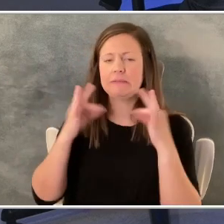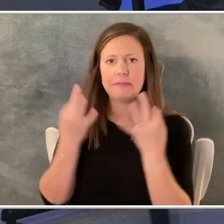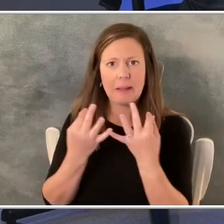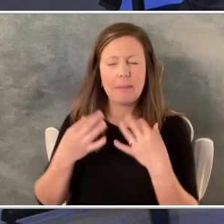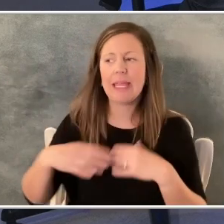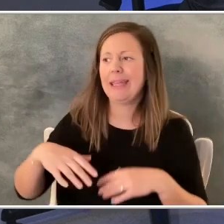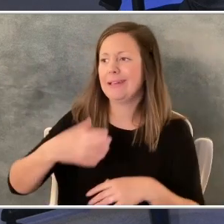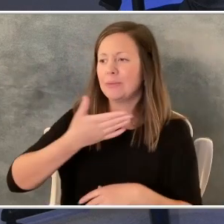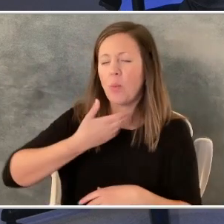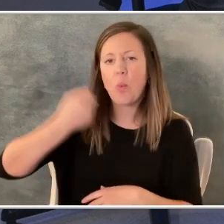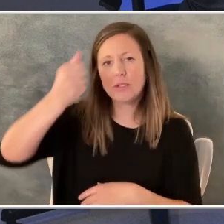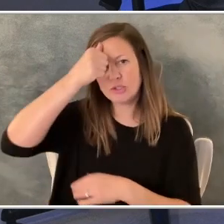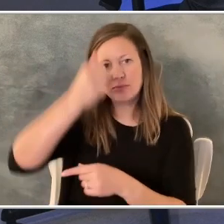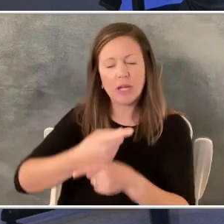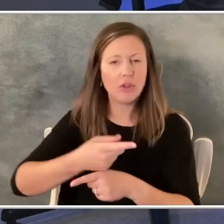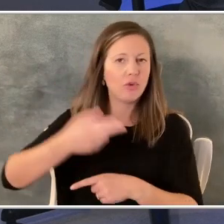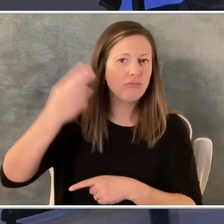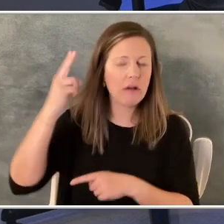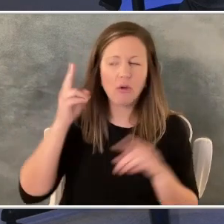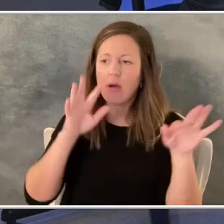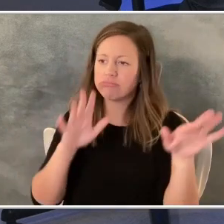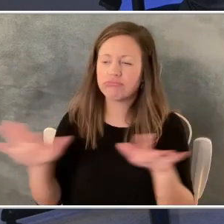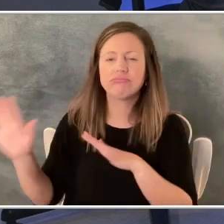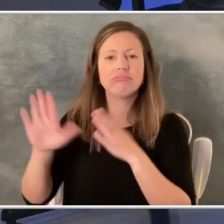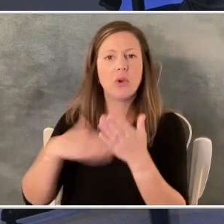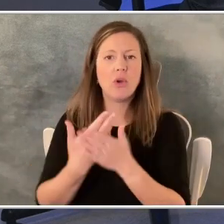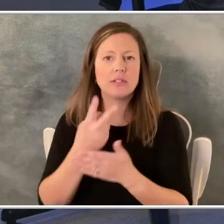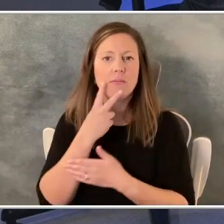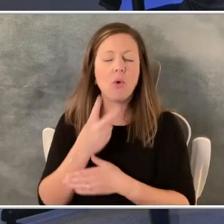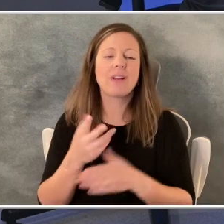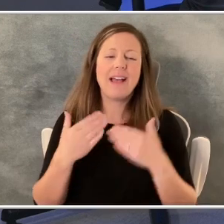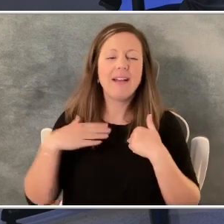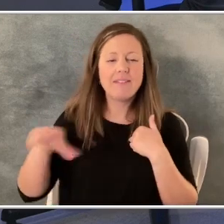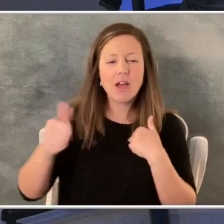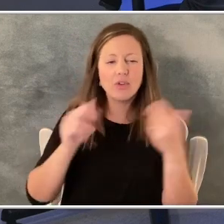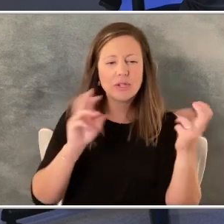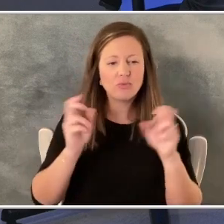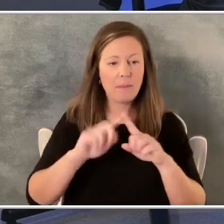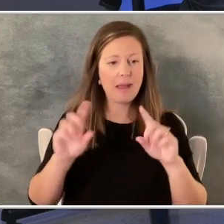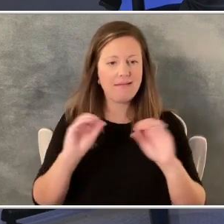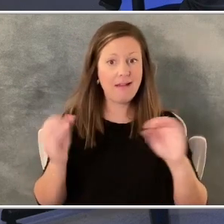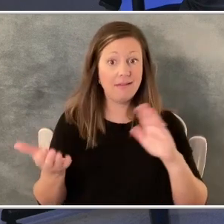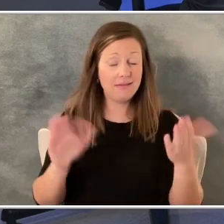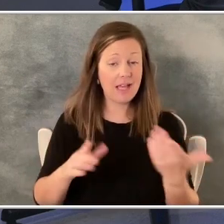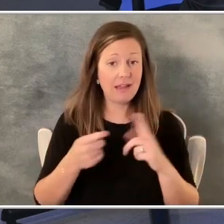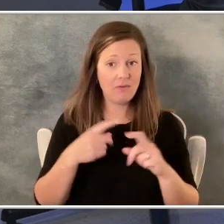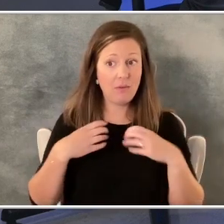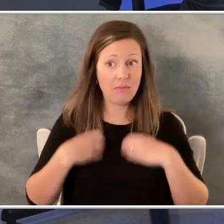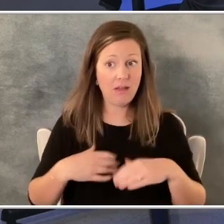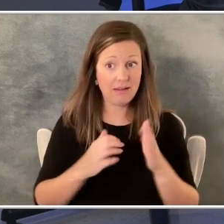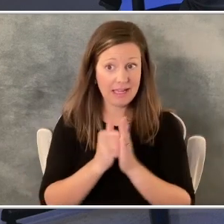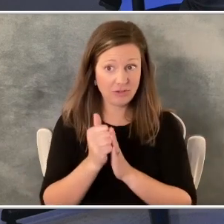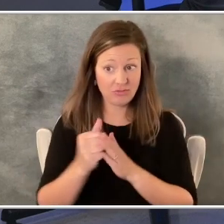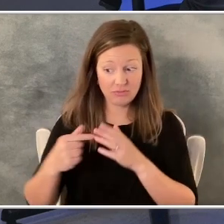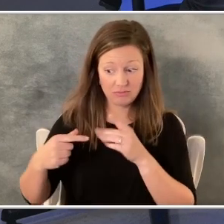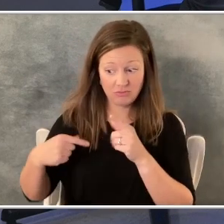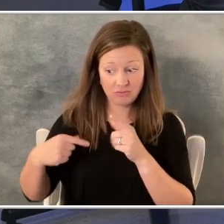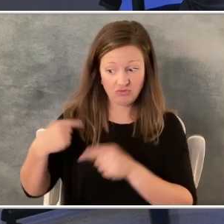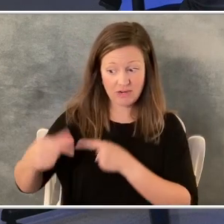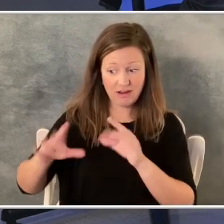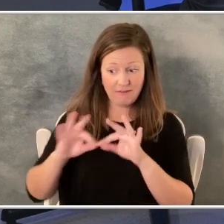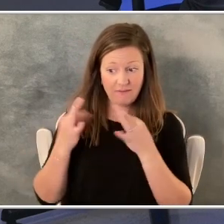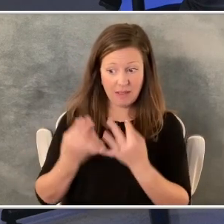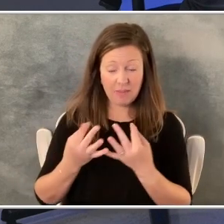disease or other cancers, none died of lung cancer. Do genetics protect a person in some